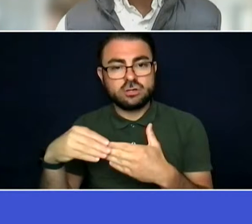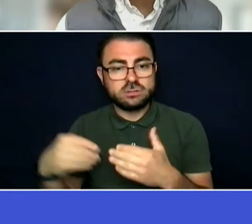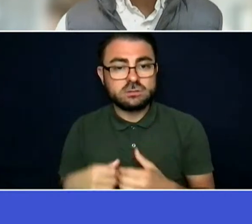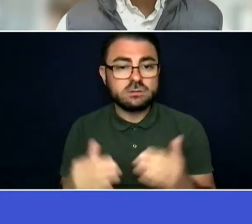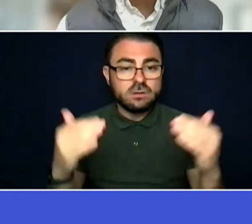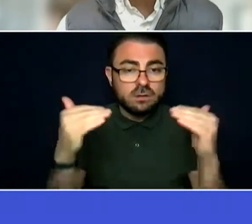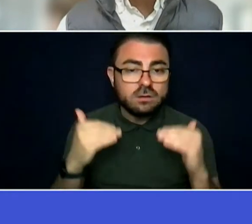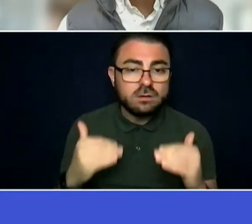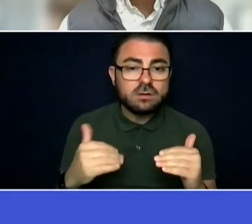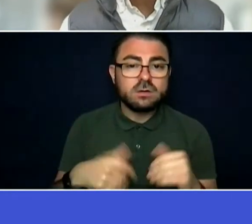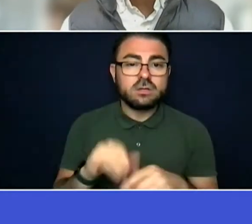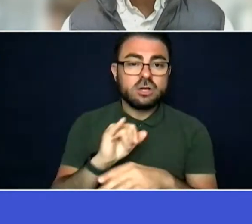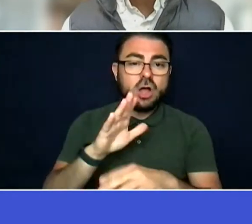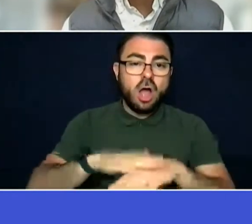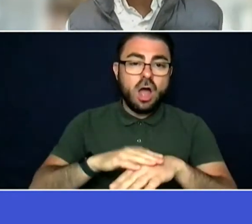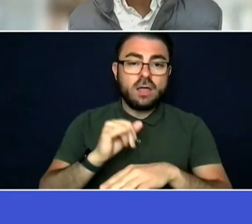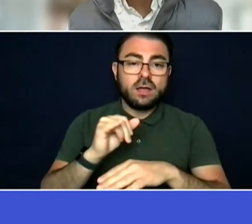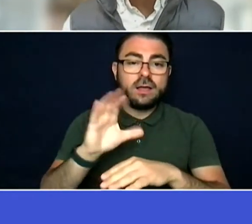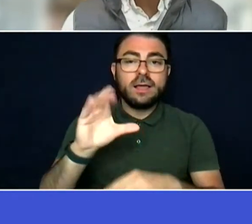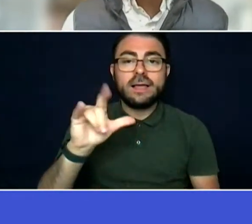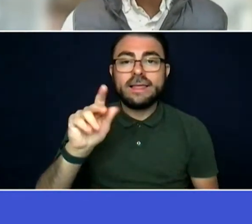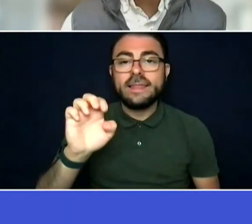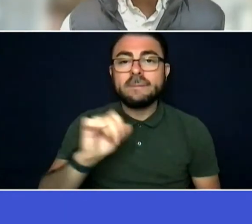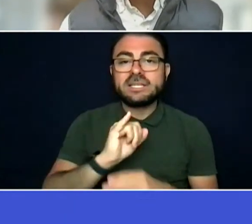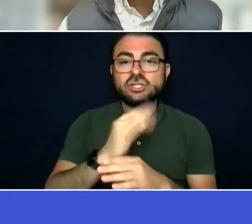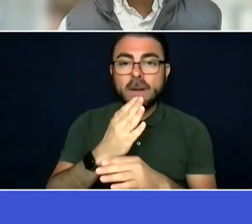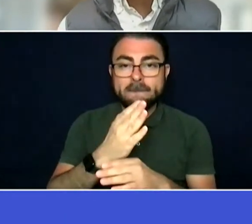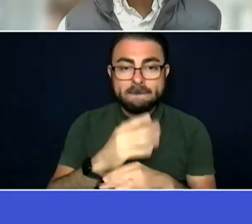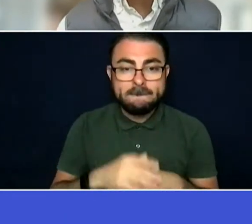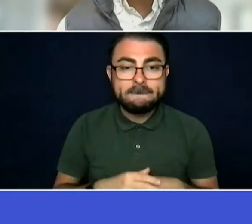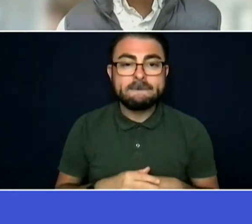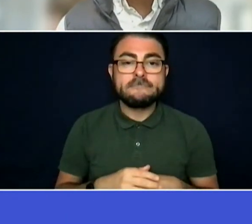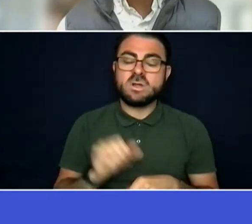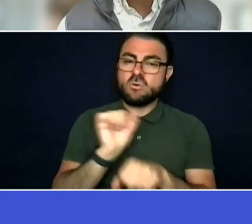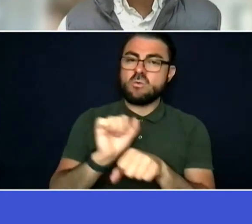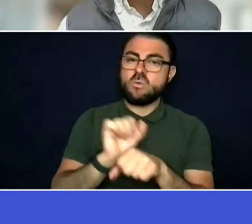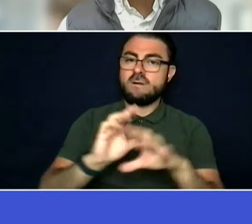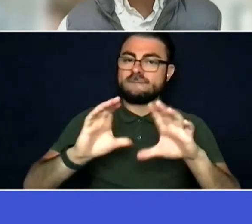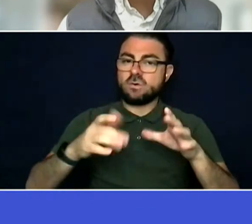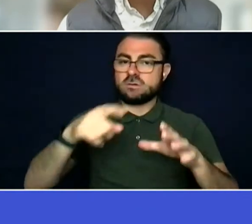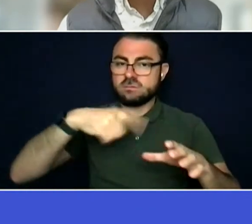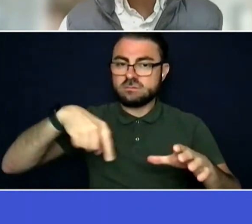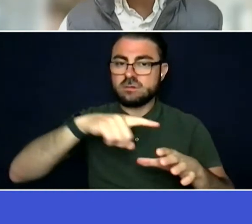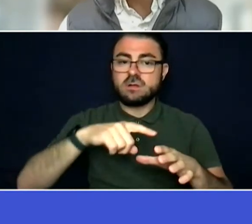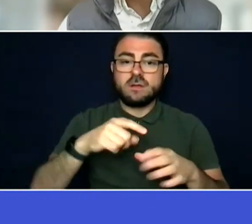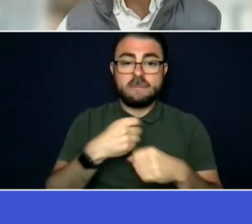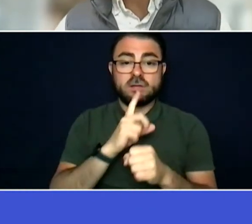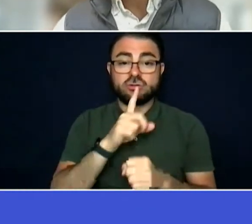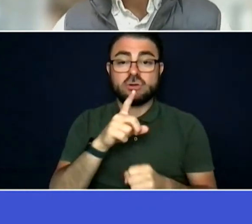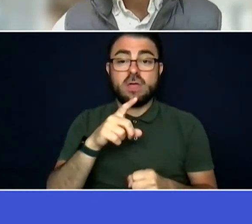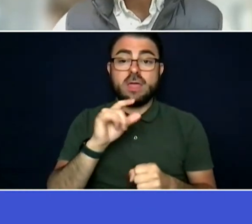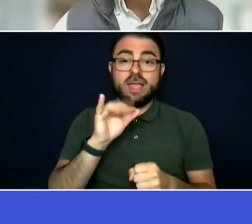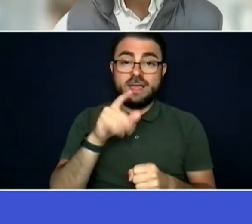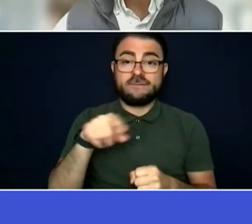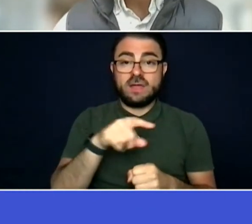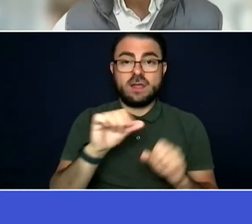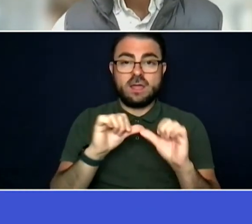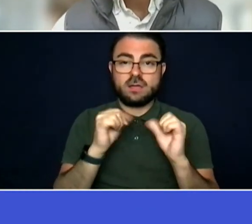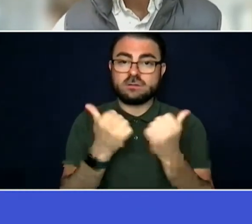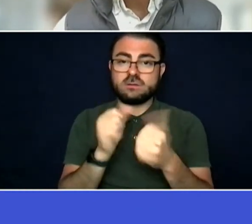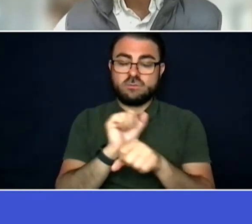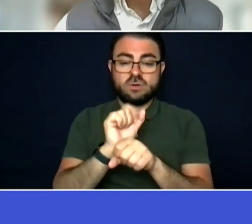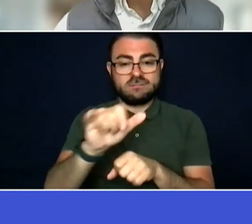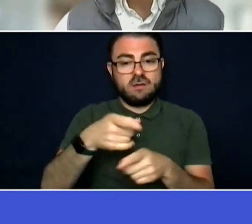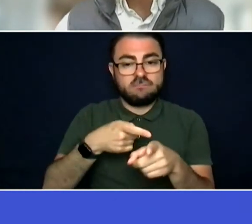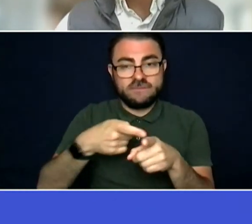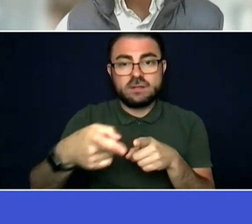jobs, workforce, and contractor development to make sure that the folks that are getting to work on these projects, that we're diversifying that sector, growing that sector. And we've got